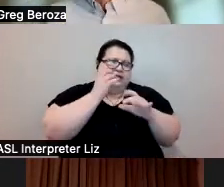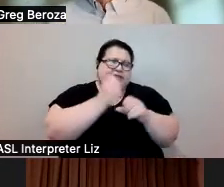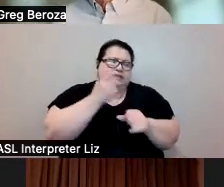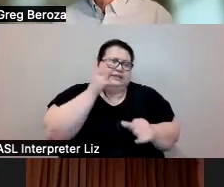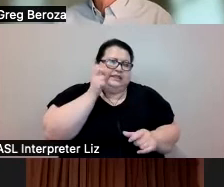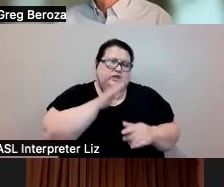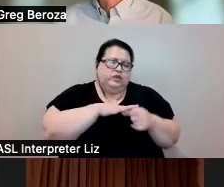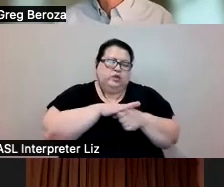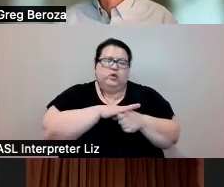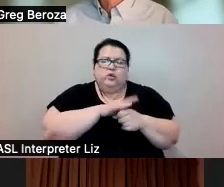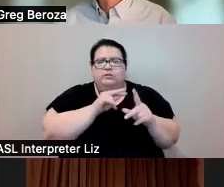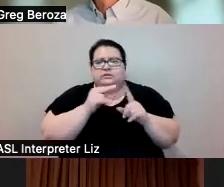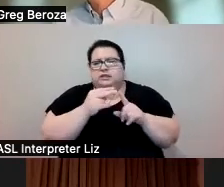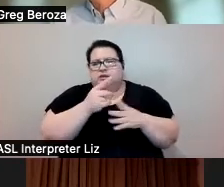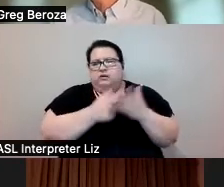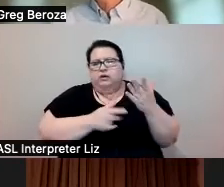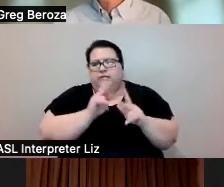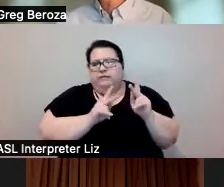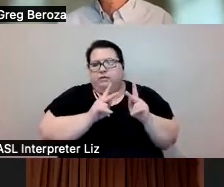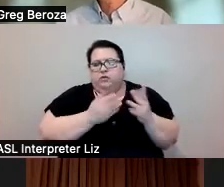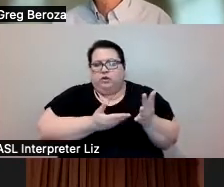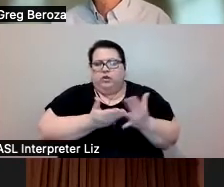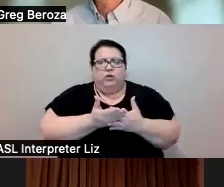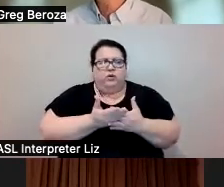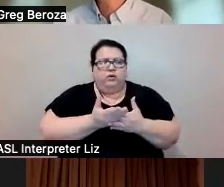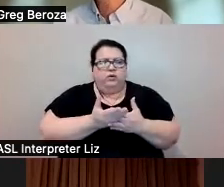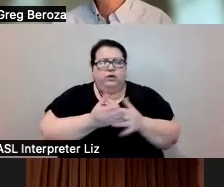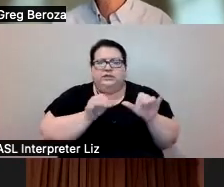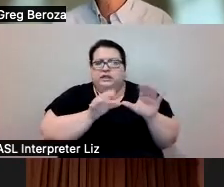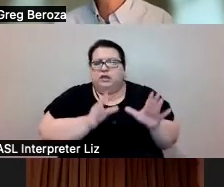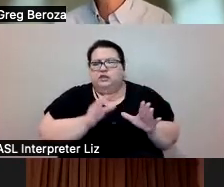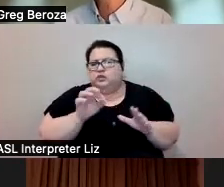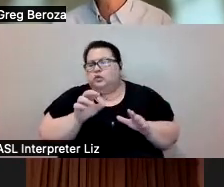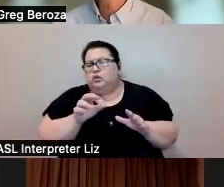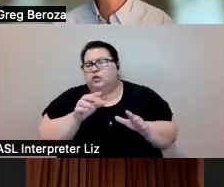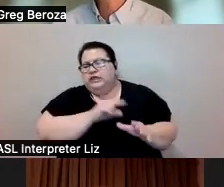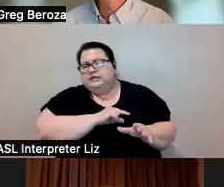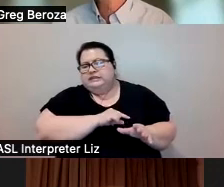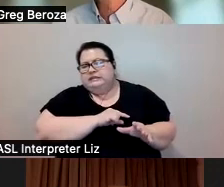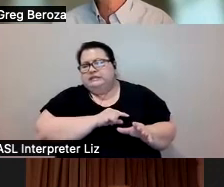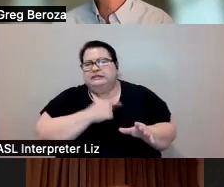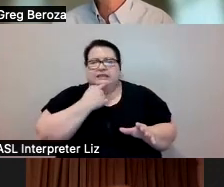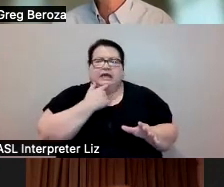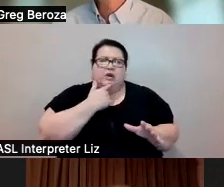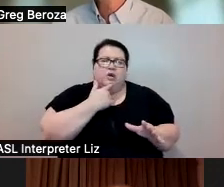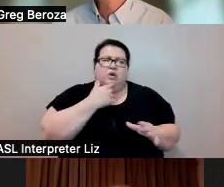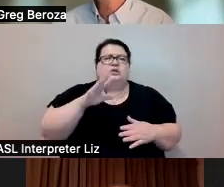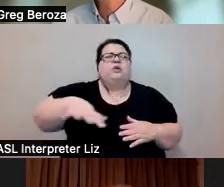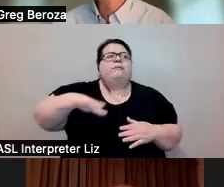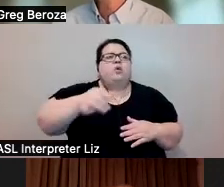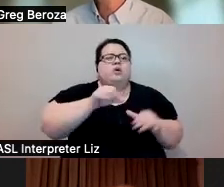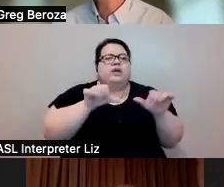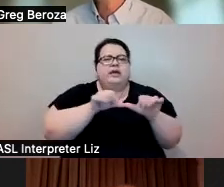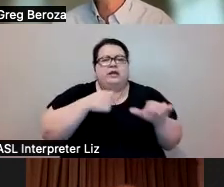the local perspective, what people went through. And if seismologists are ever guilty of saying, oh, it was a remote area,